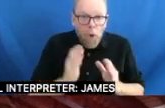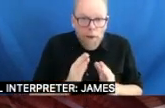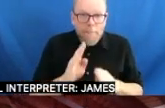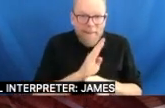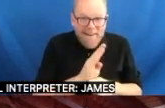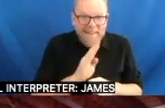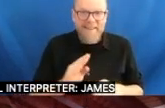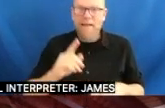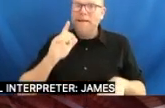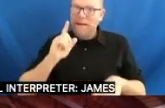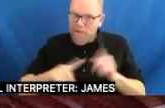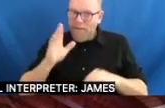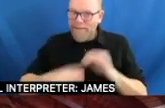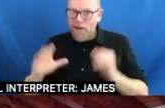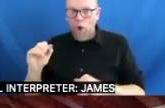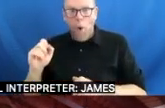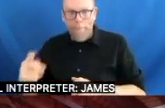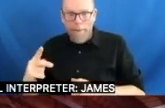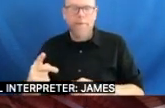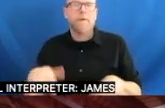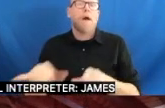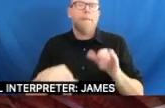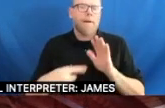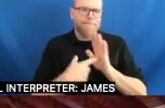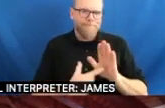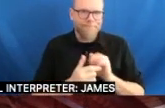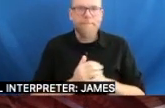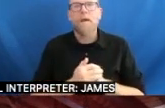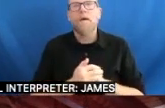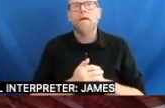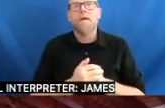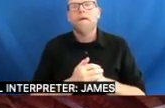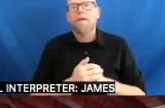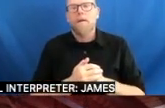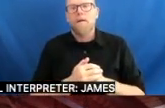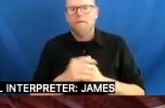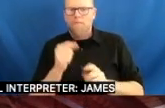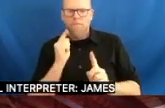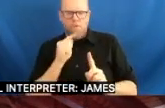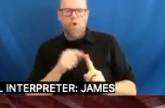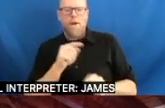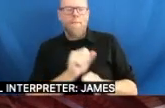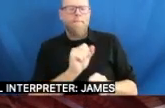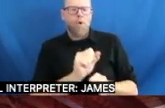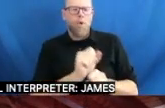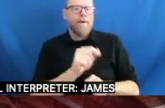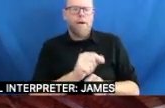cooperatives. So, a common example is the of an employee owned business are